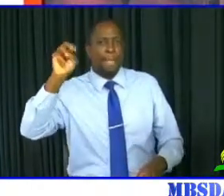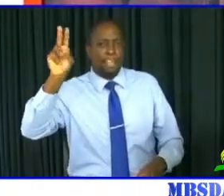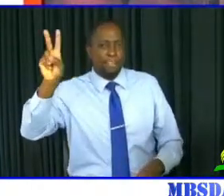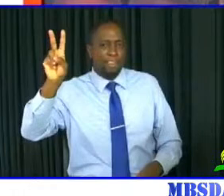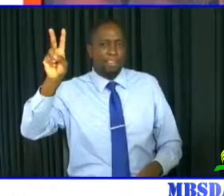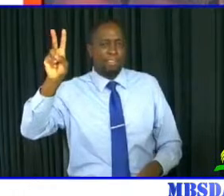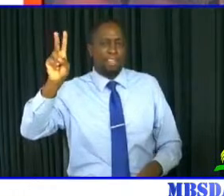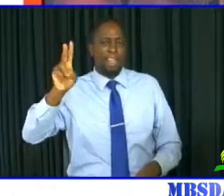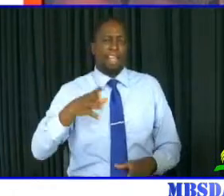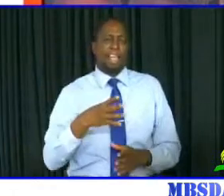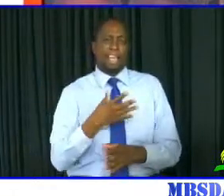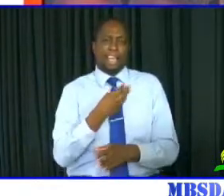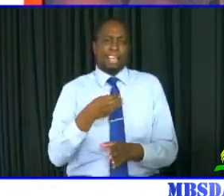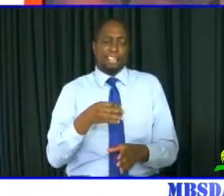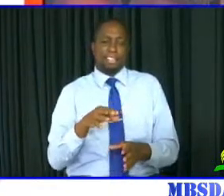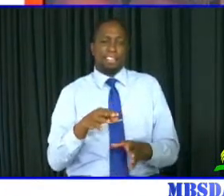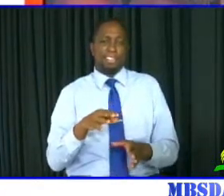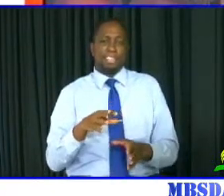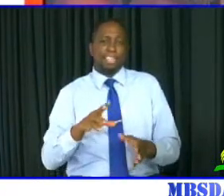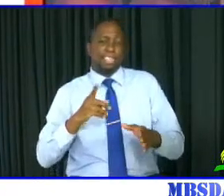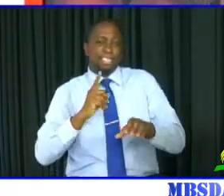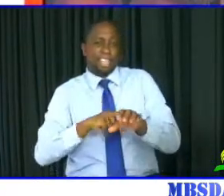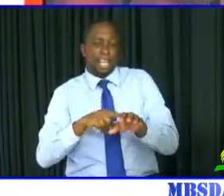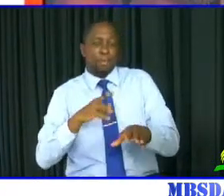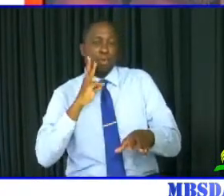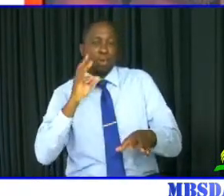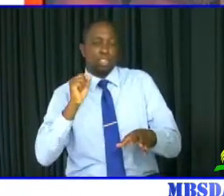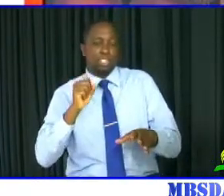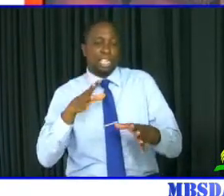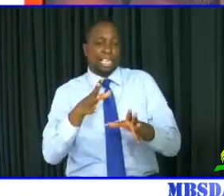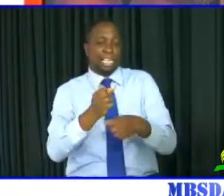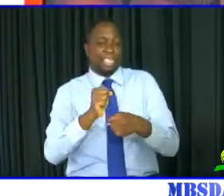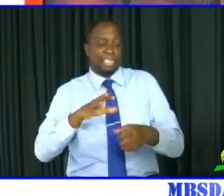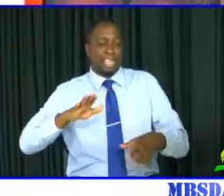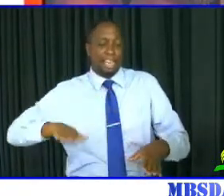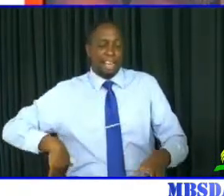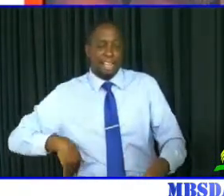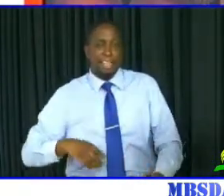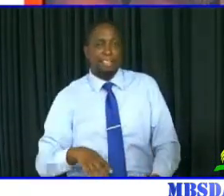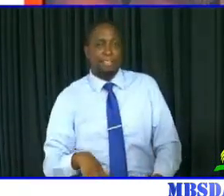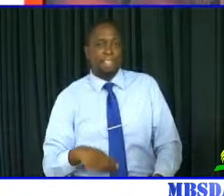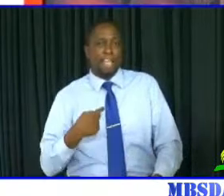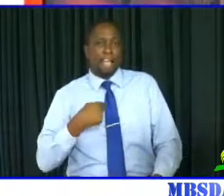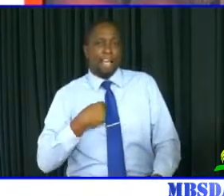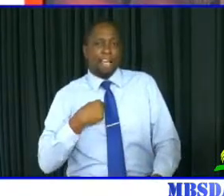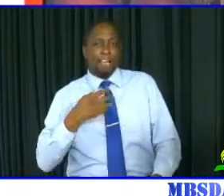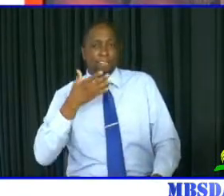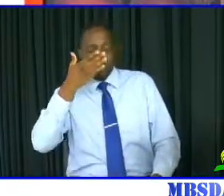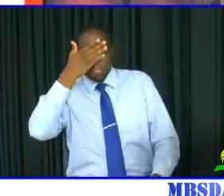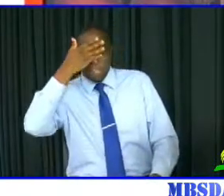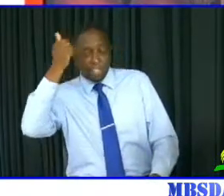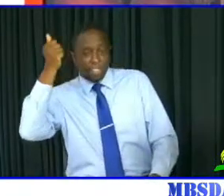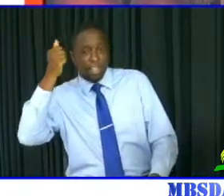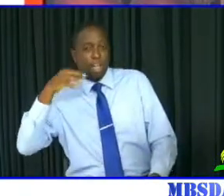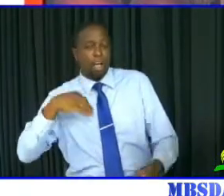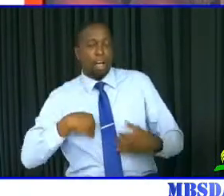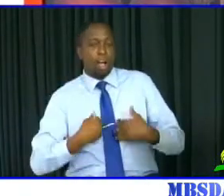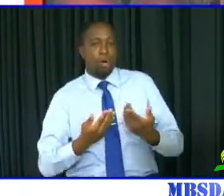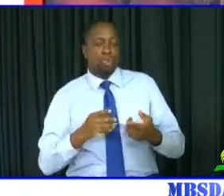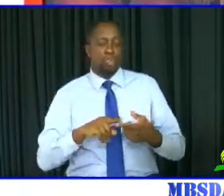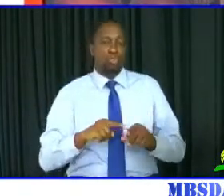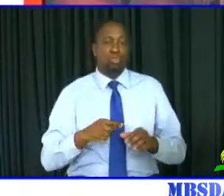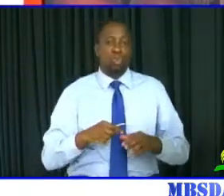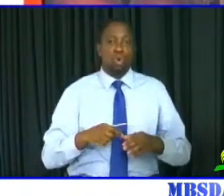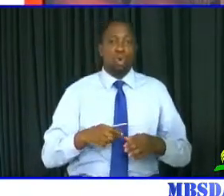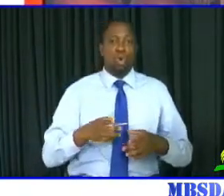home all the way to rejoin Hanover. I went to Mandeville Town to